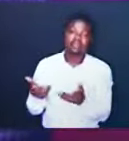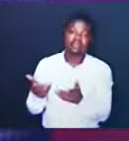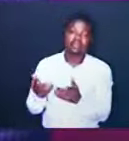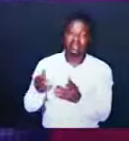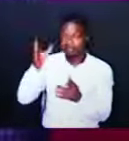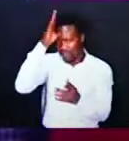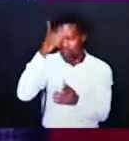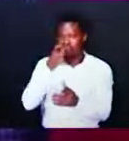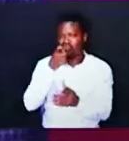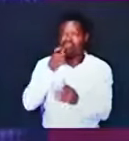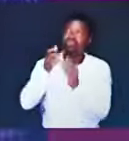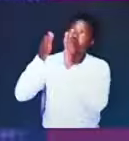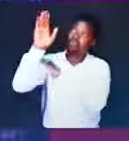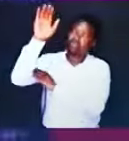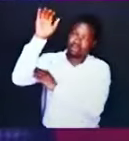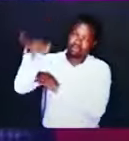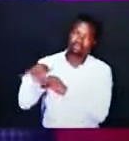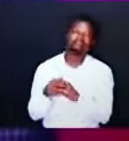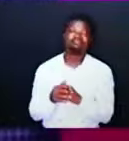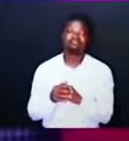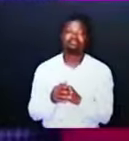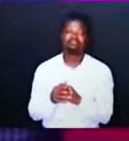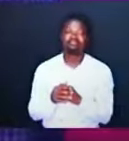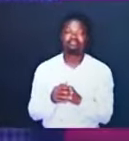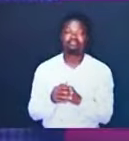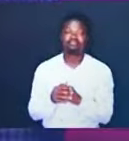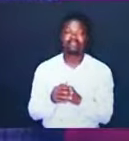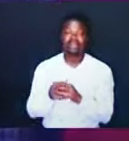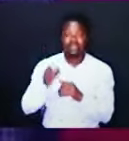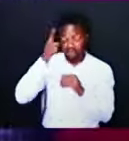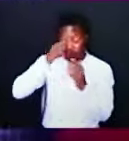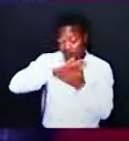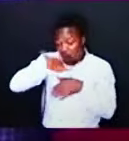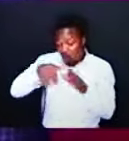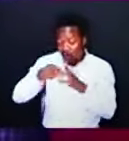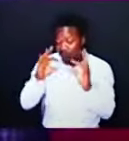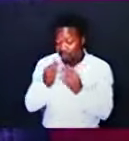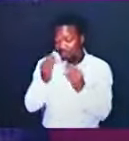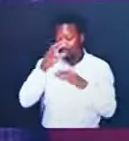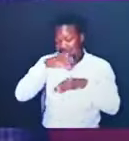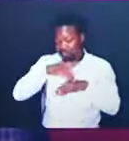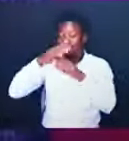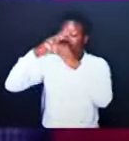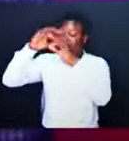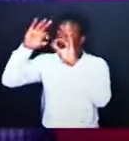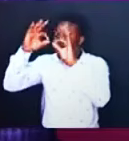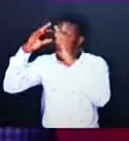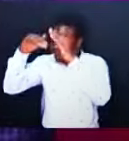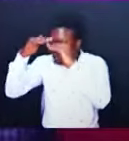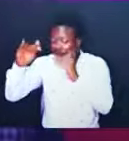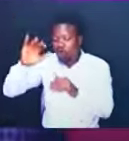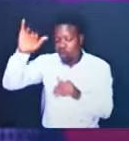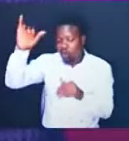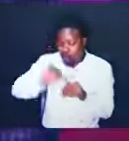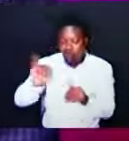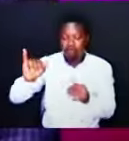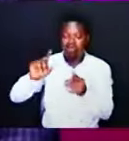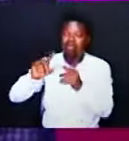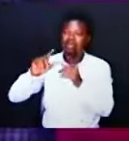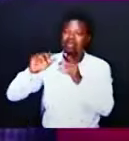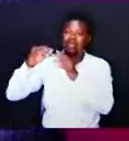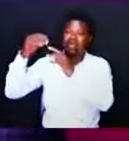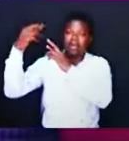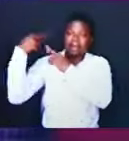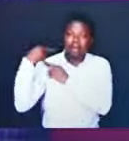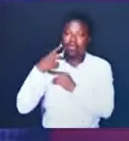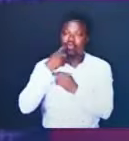is the Father. Wefri ni mu afre ebusuye biara ewo osoro ene asase so nti osoro ni asase ebusuye ni